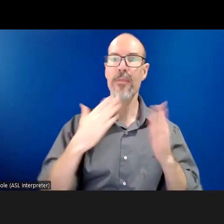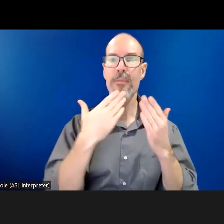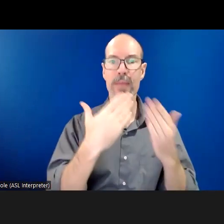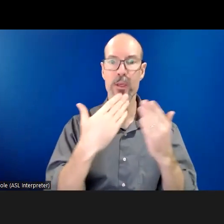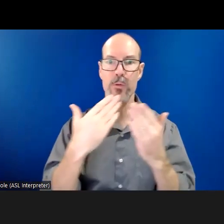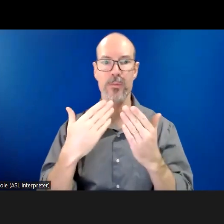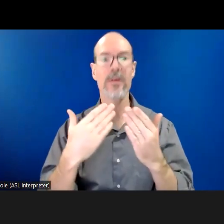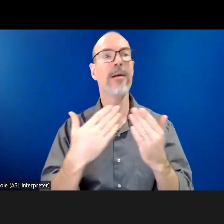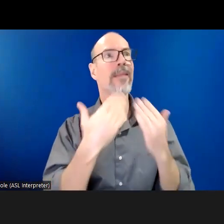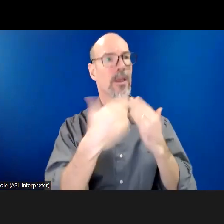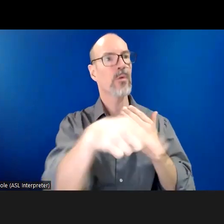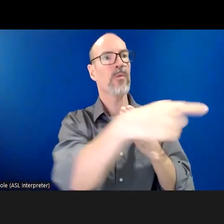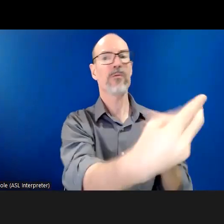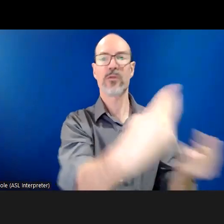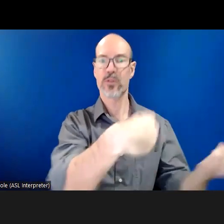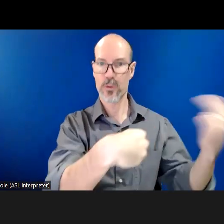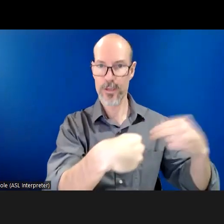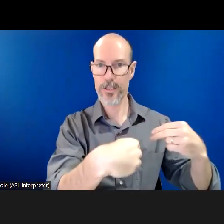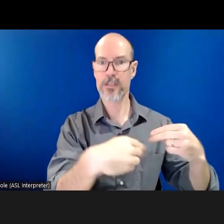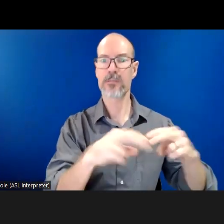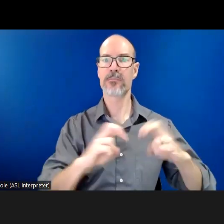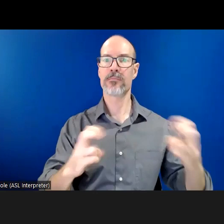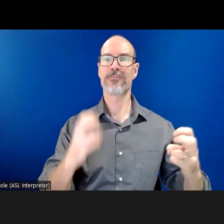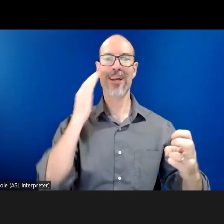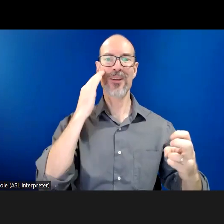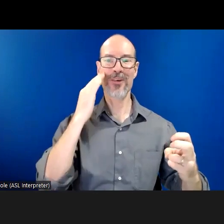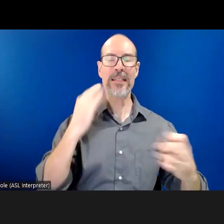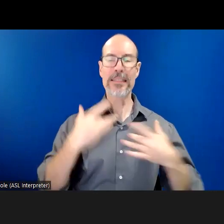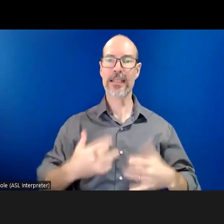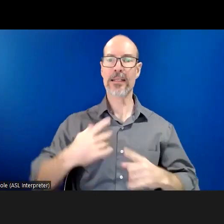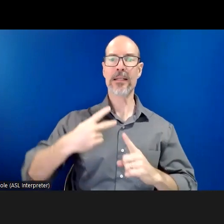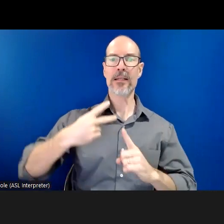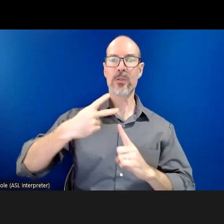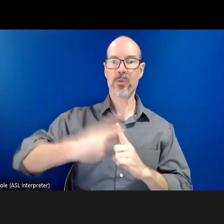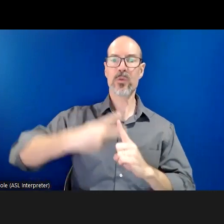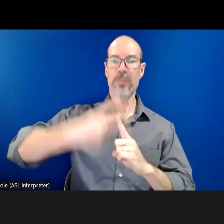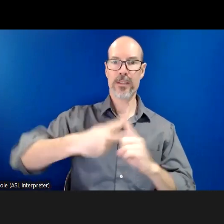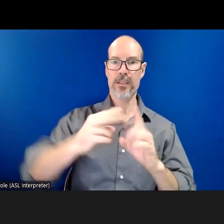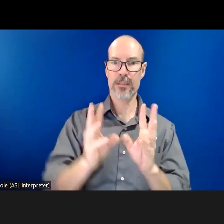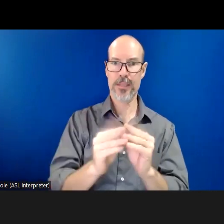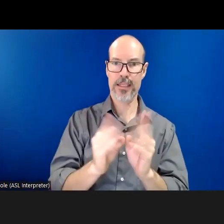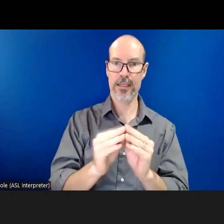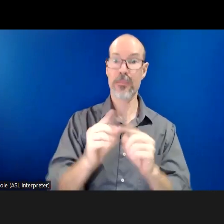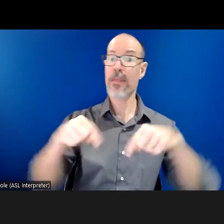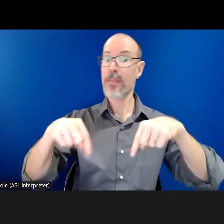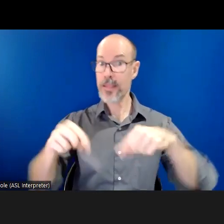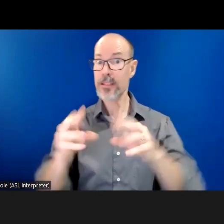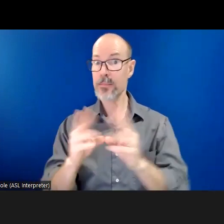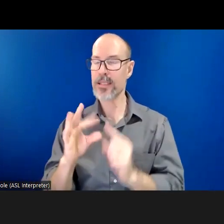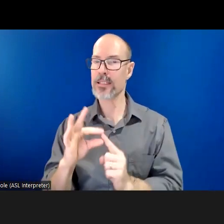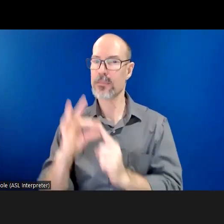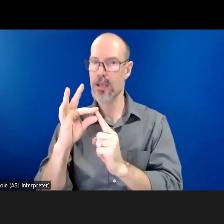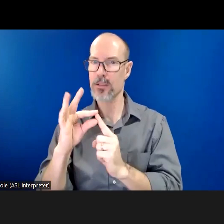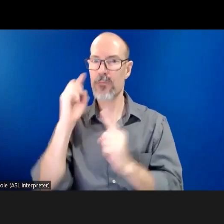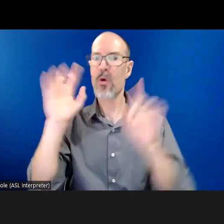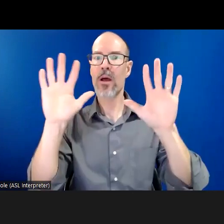thank you for joining. I know we've been meeting every 2 months, but this meeting is a special meeting for the Climate